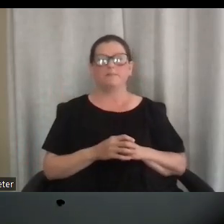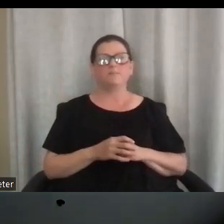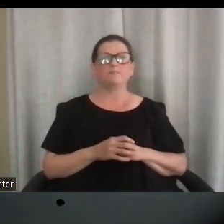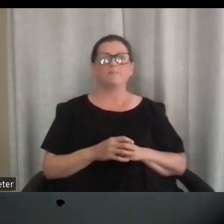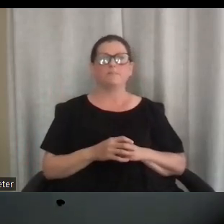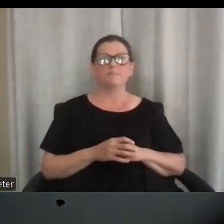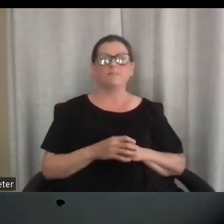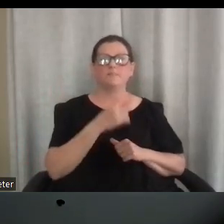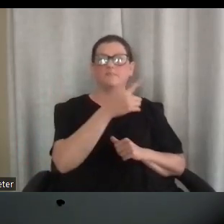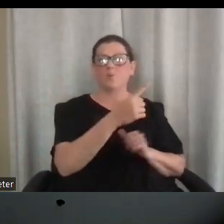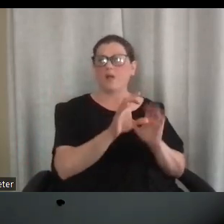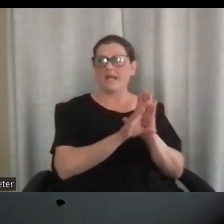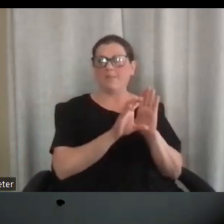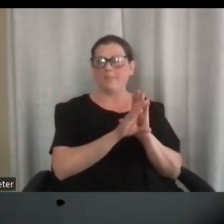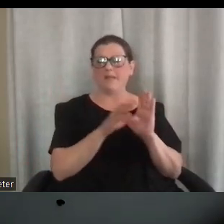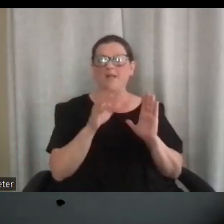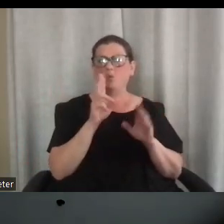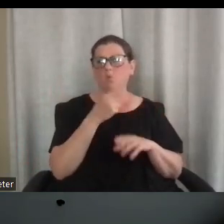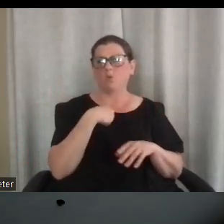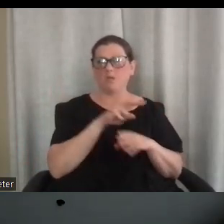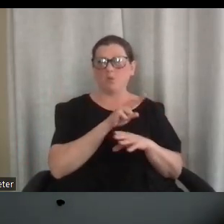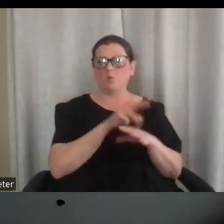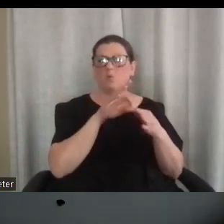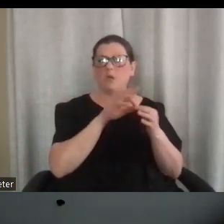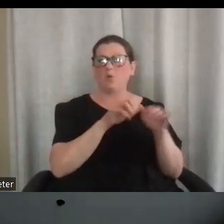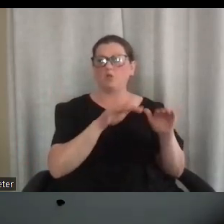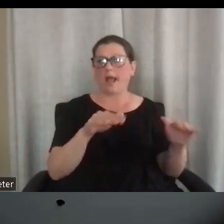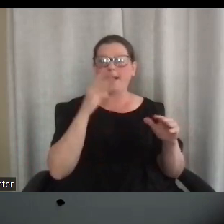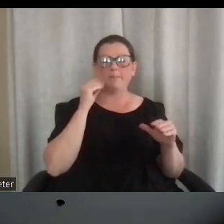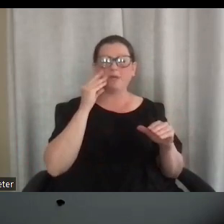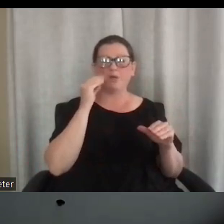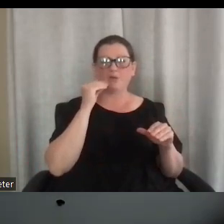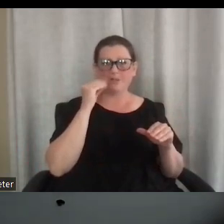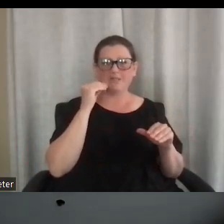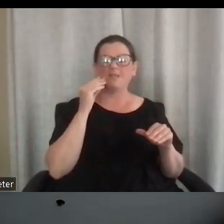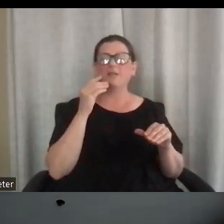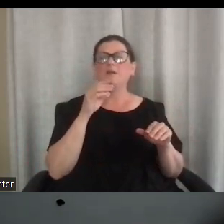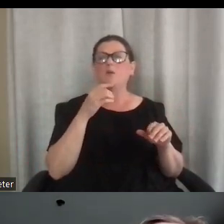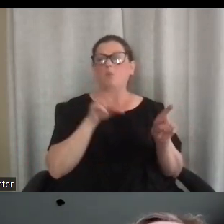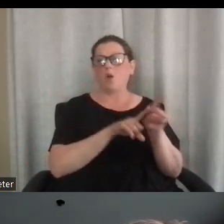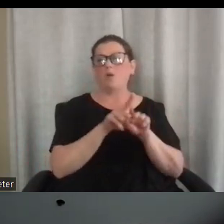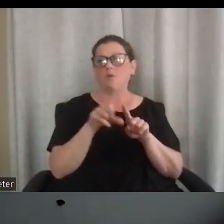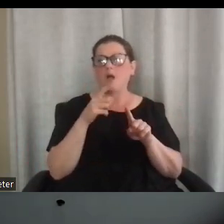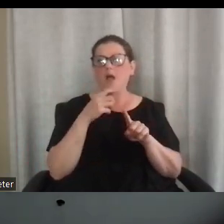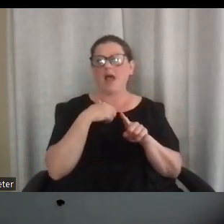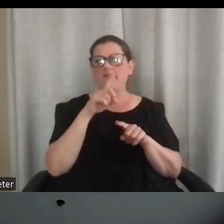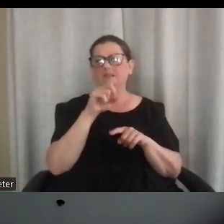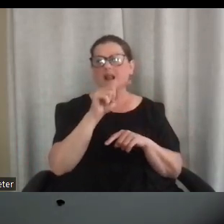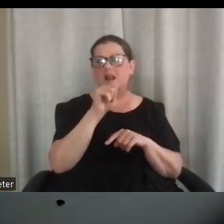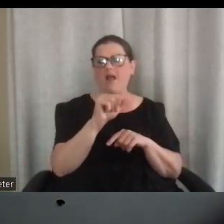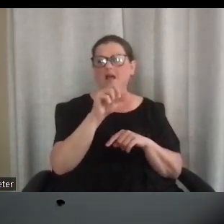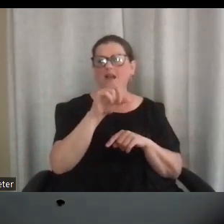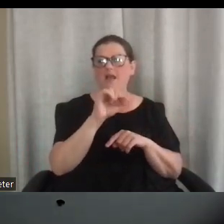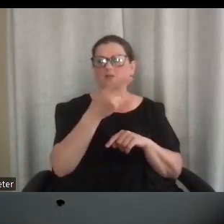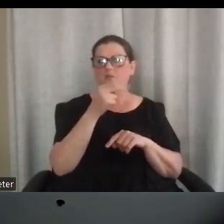This is just one image we use on our data dashboard about childhood experiences. At Mass Department of Public Health, we also have a data dashboard that